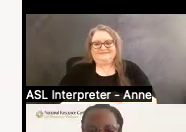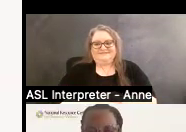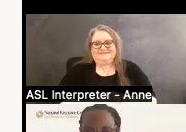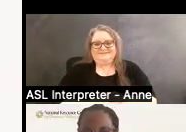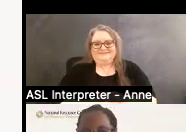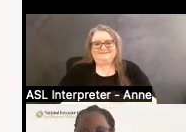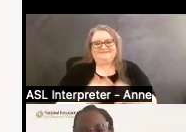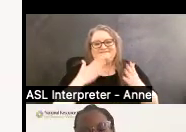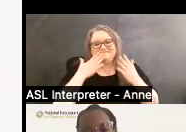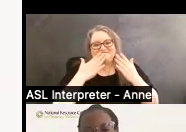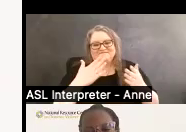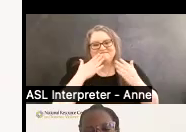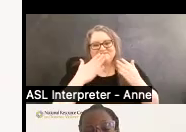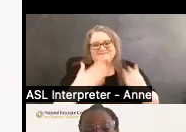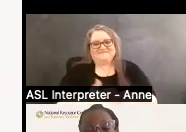Thank you.